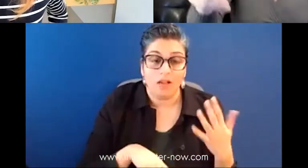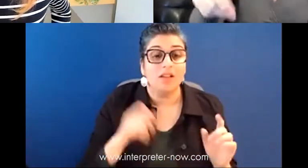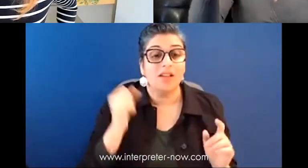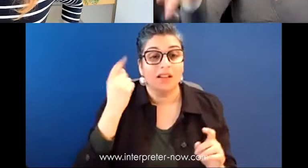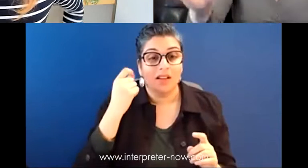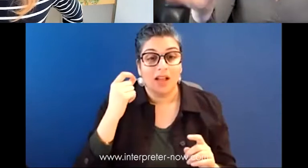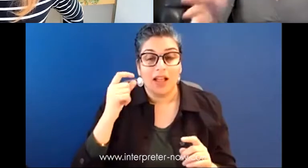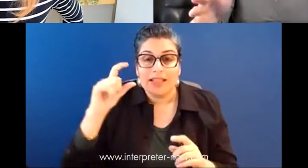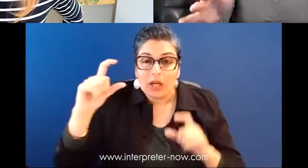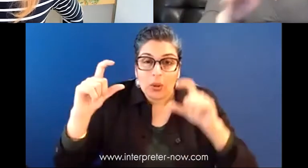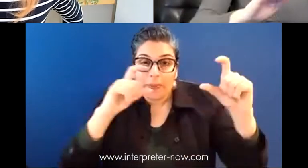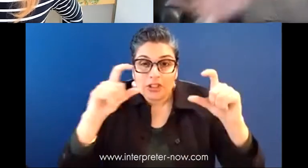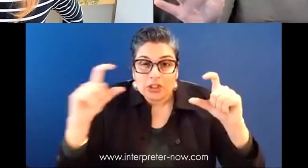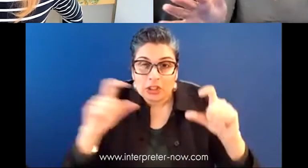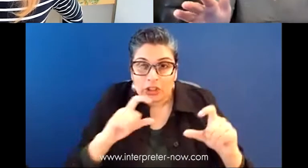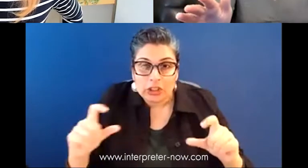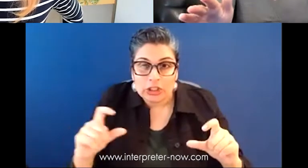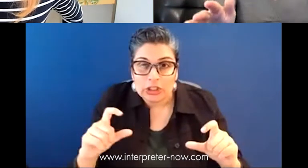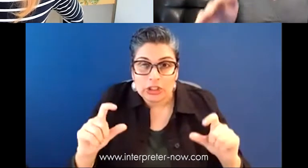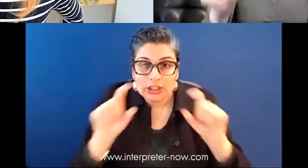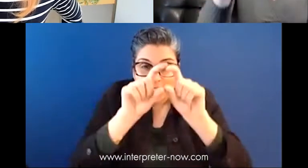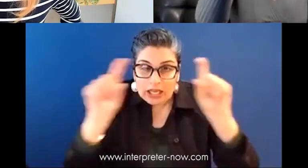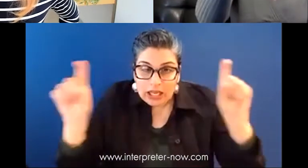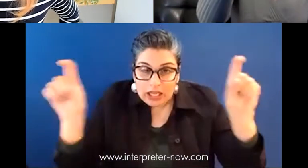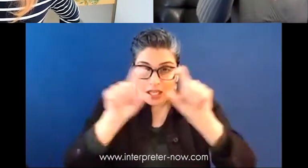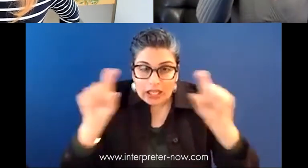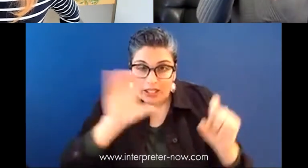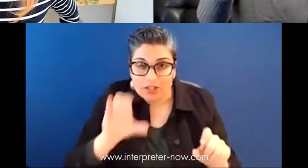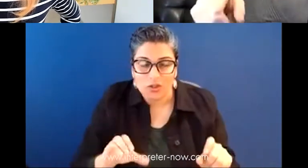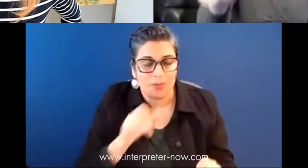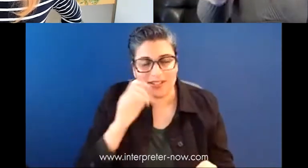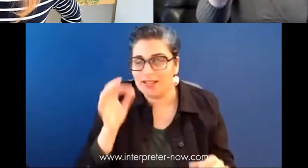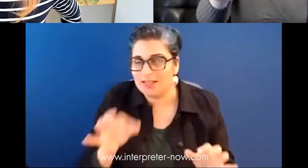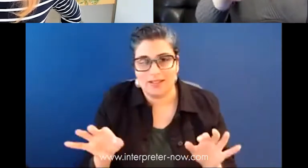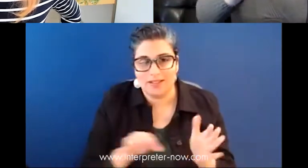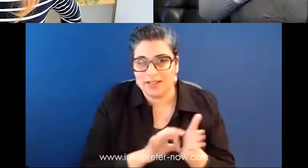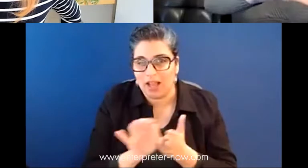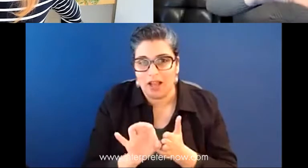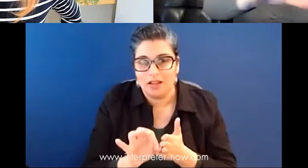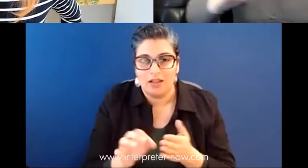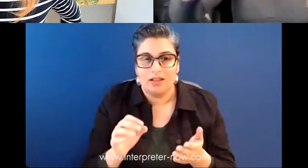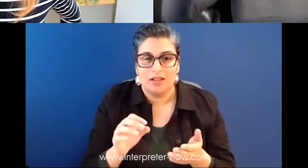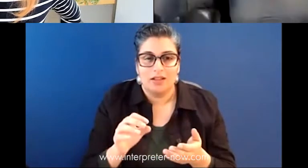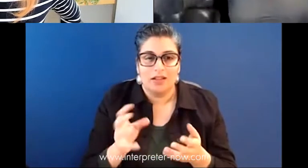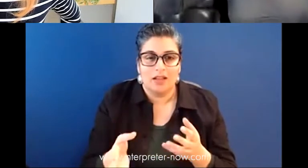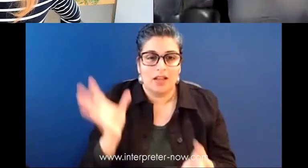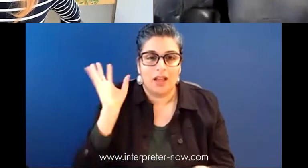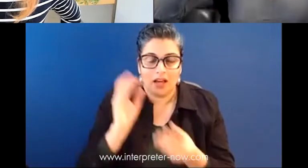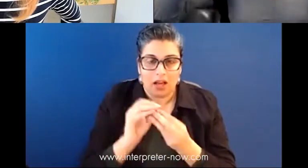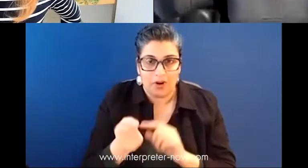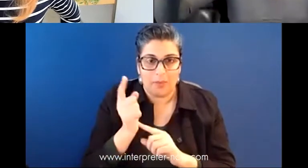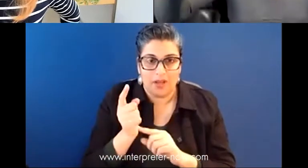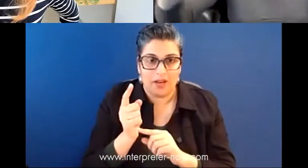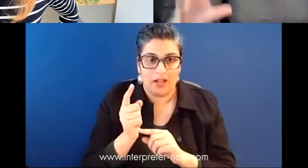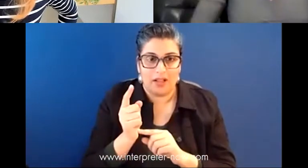a Zoom or a Meet or something like that doesn't count. We found it's the number of minutes that a person was